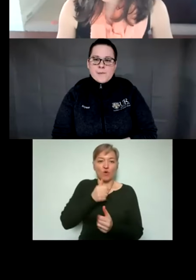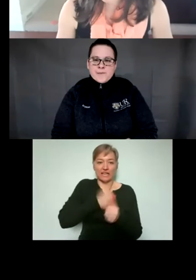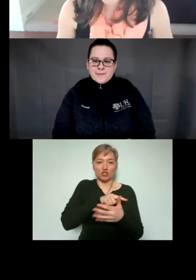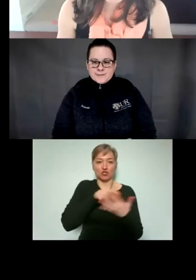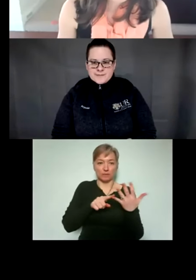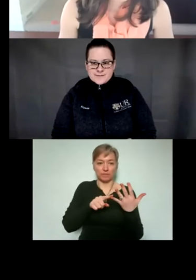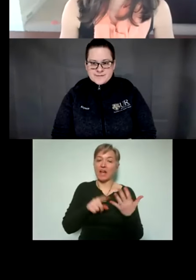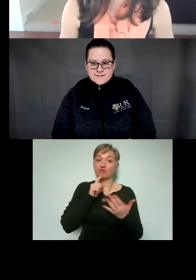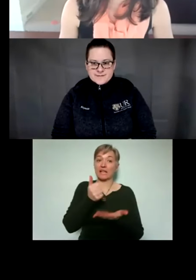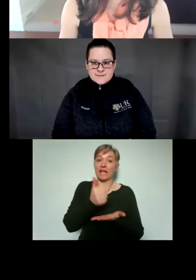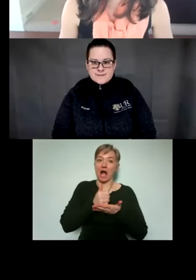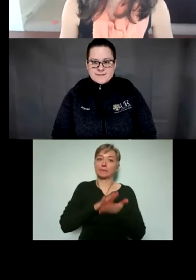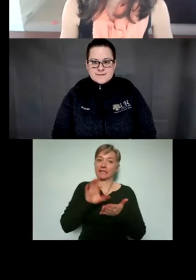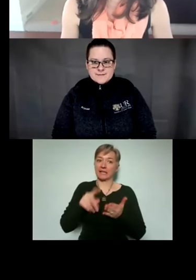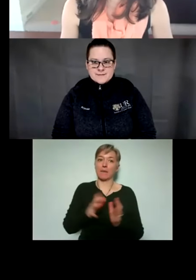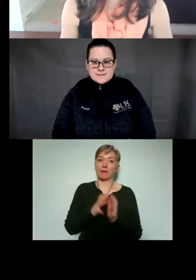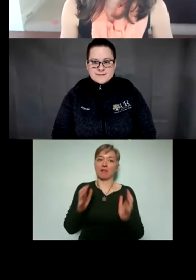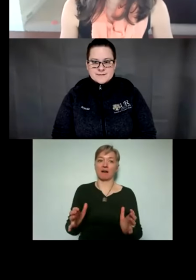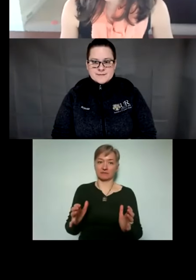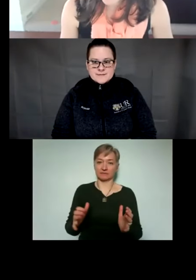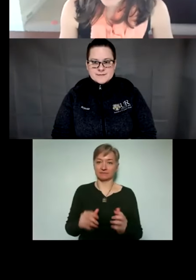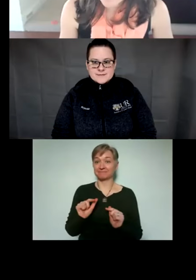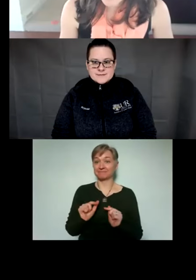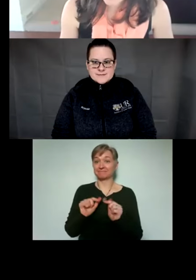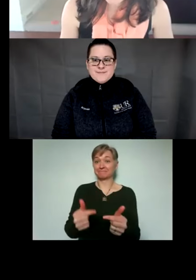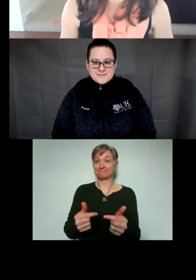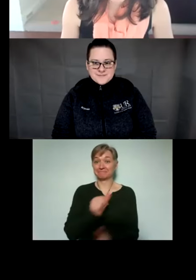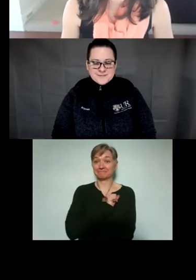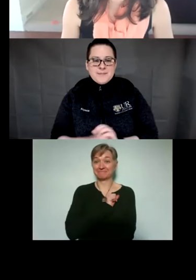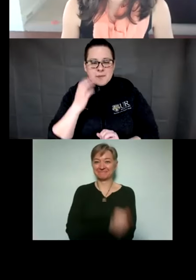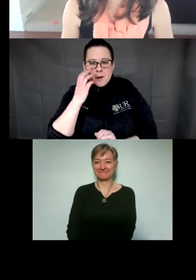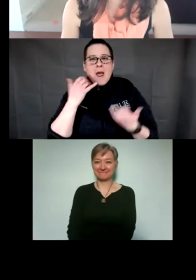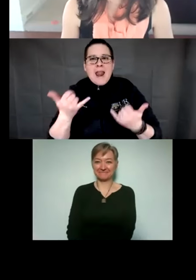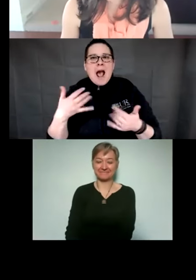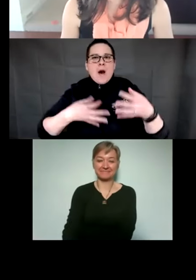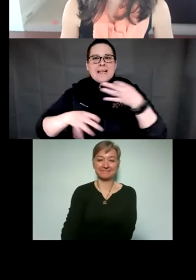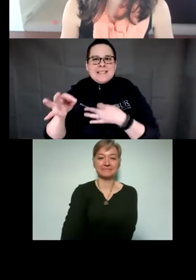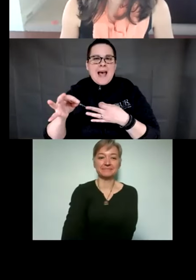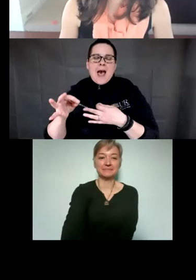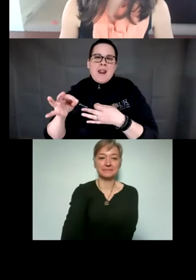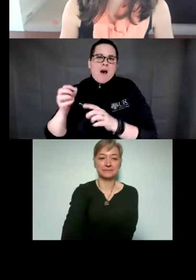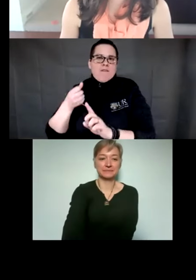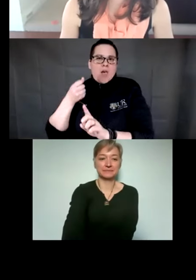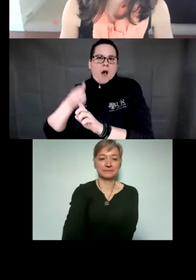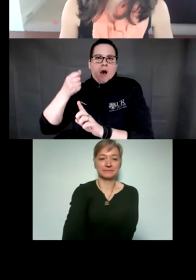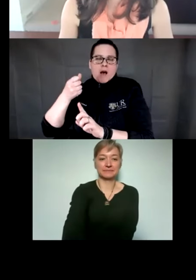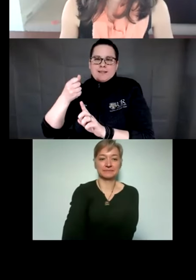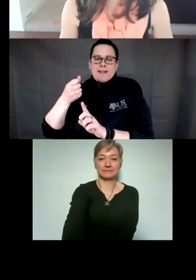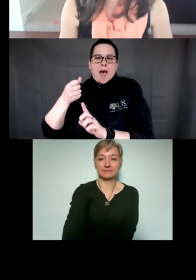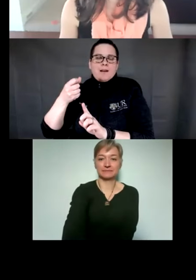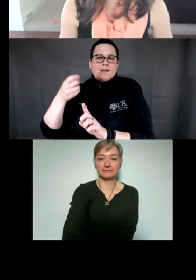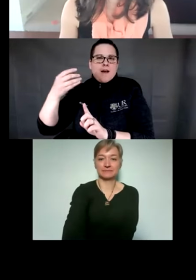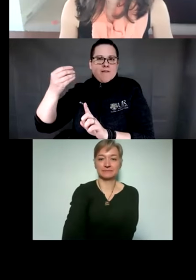cleaned things up a lot. So now, instead of having the onset of the visual stimulus explain variance in anterior areas,